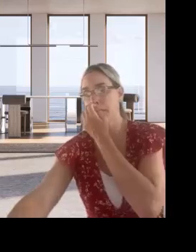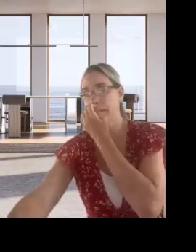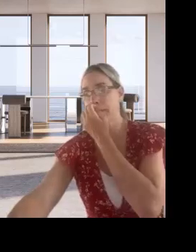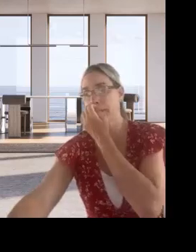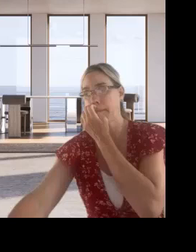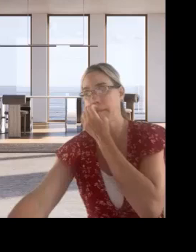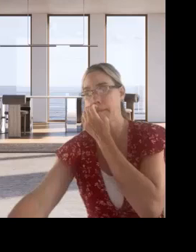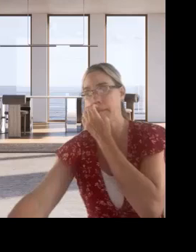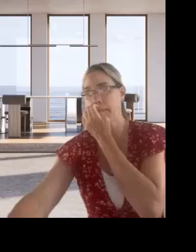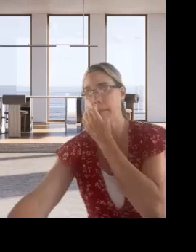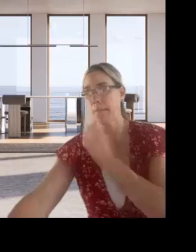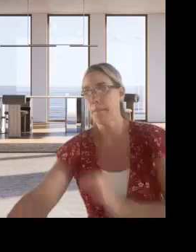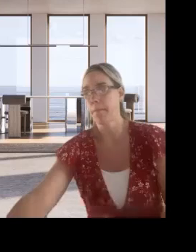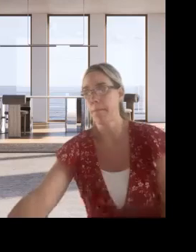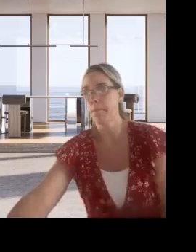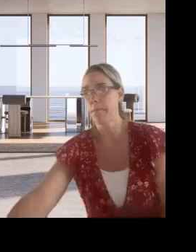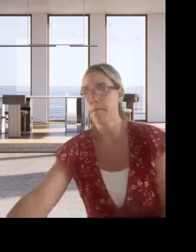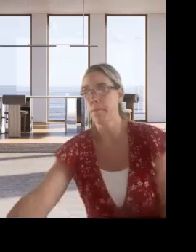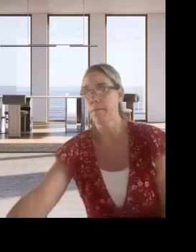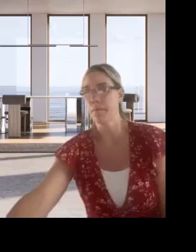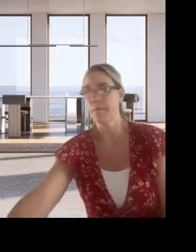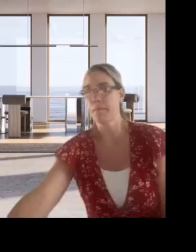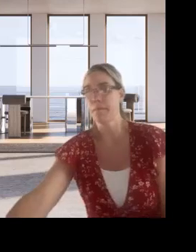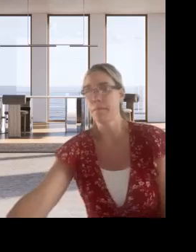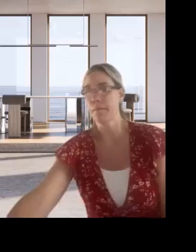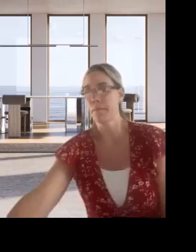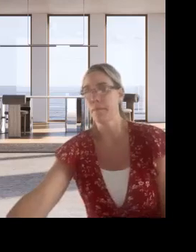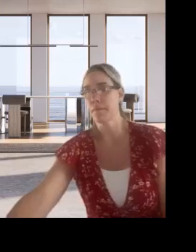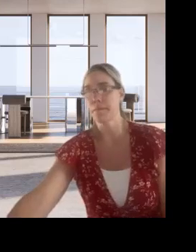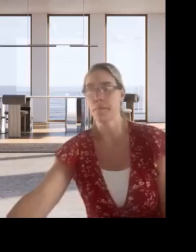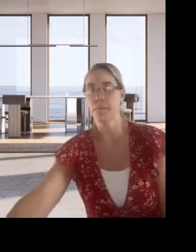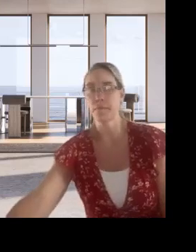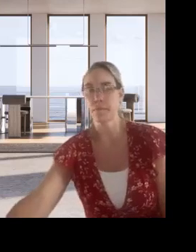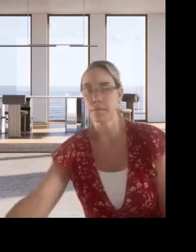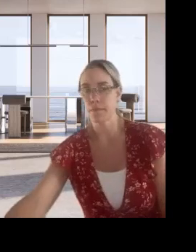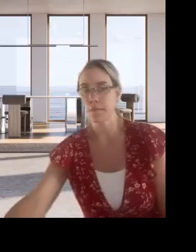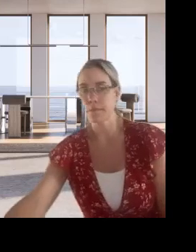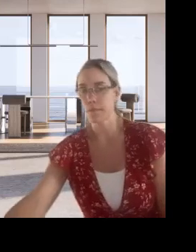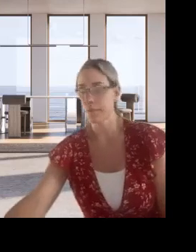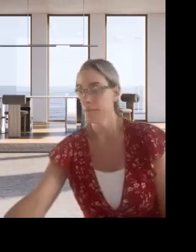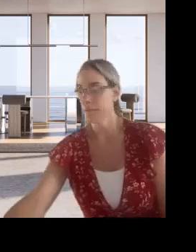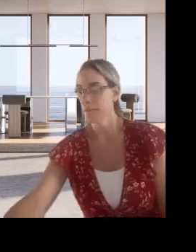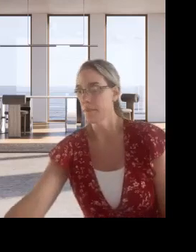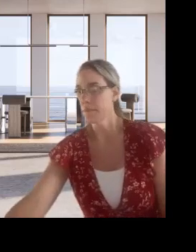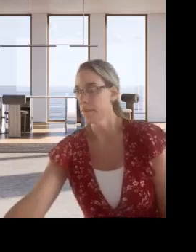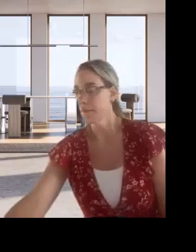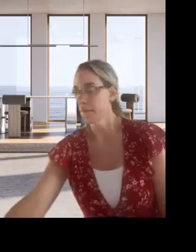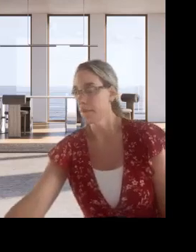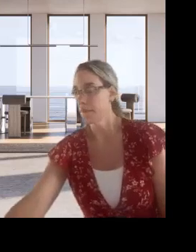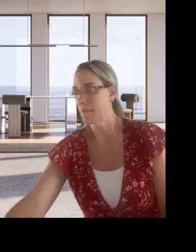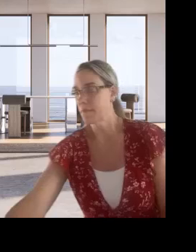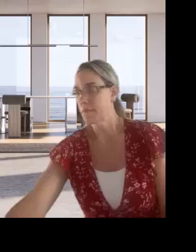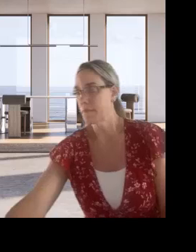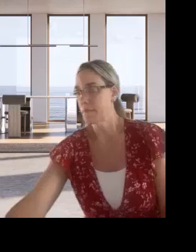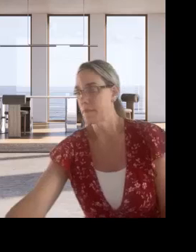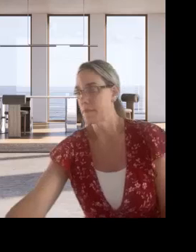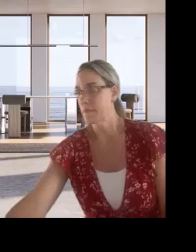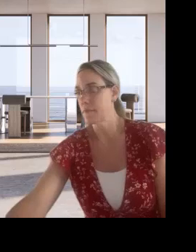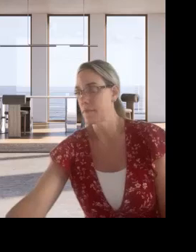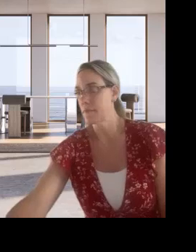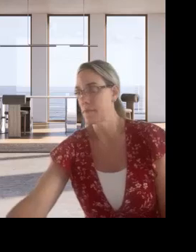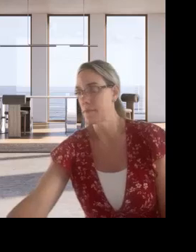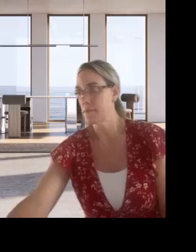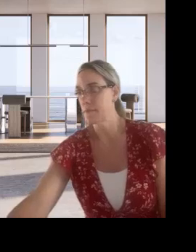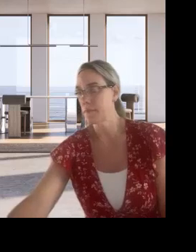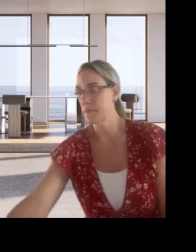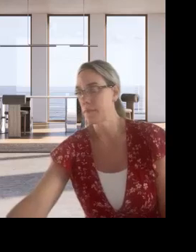have some pretty meaningful impacts to share with each partner. So we continue to focus on skills, and